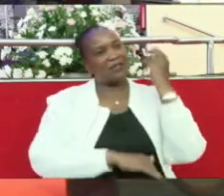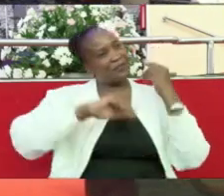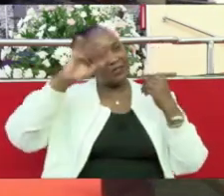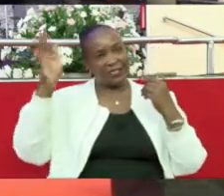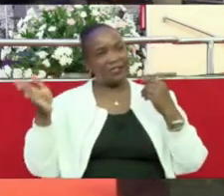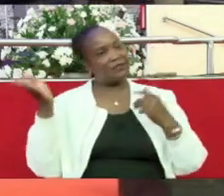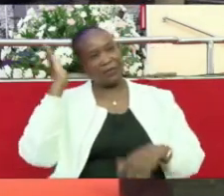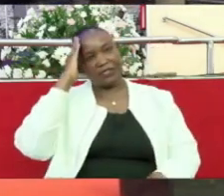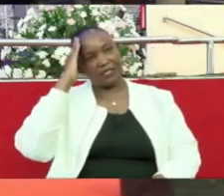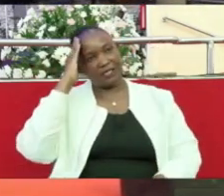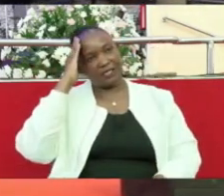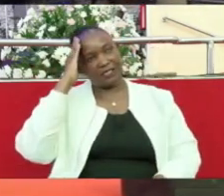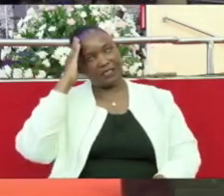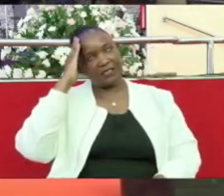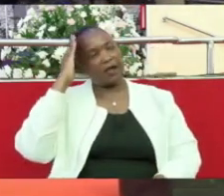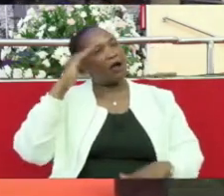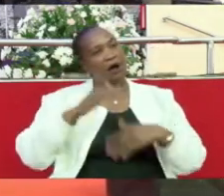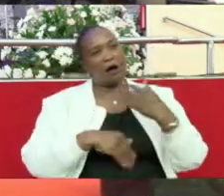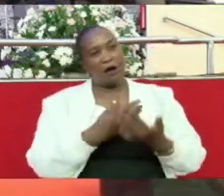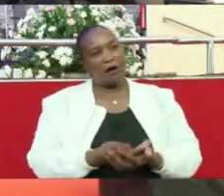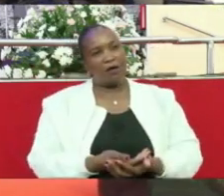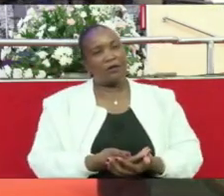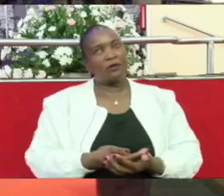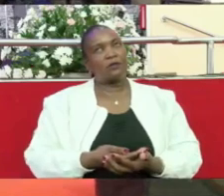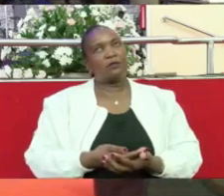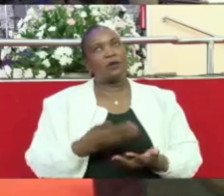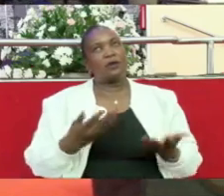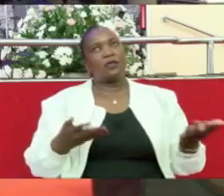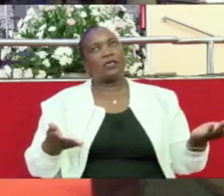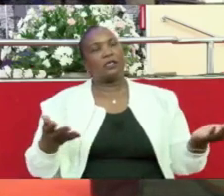is exalted itself against the knowledge of God.